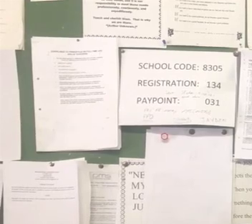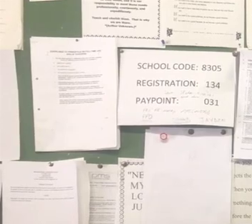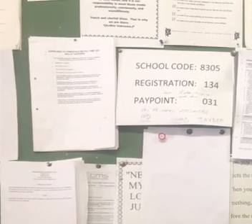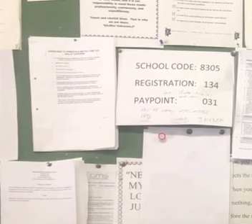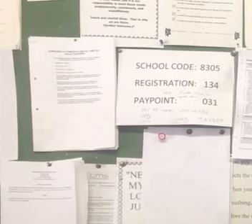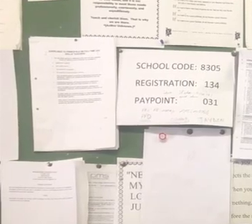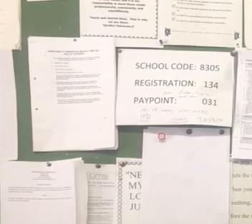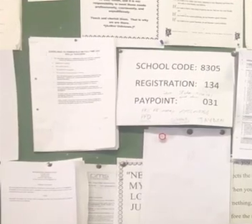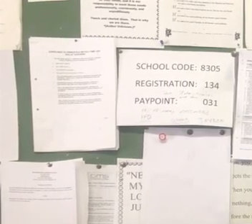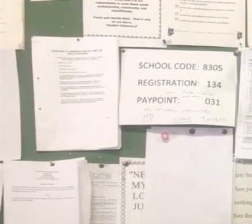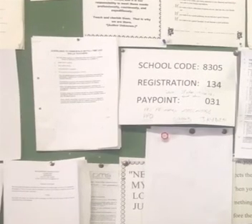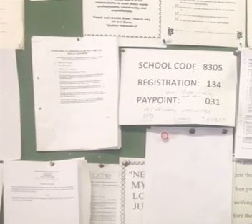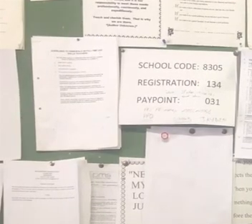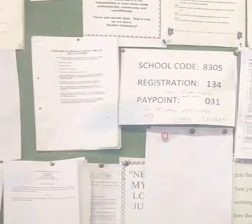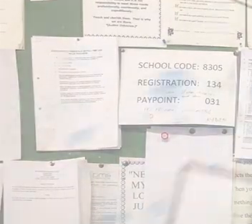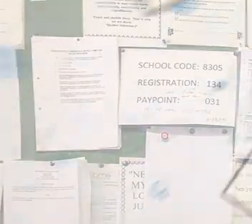themselves.